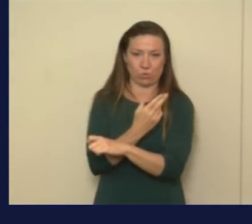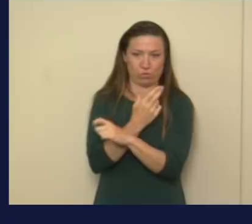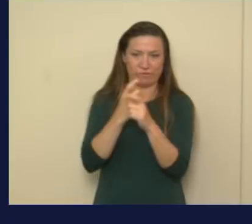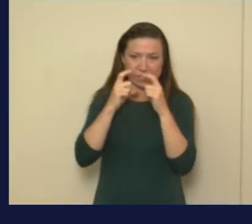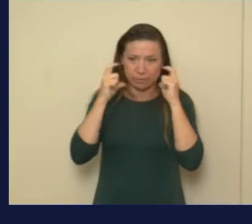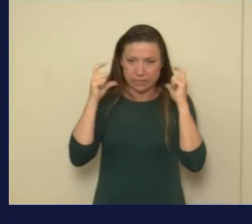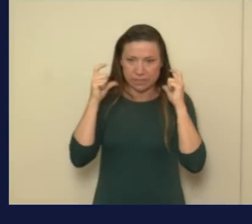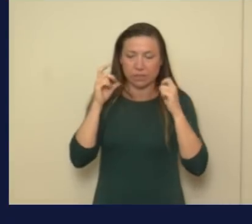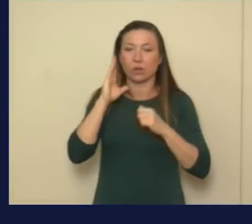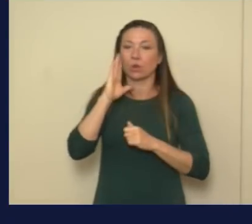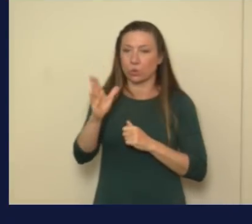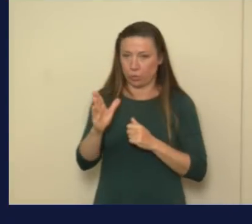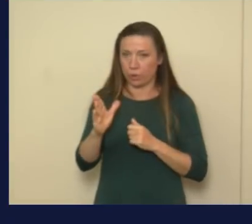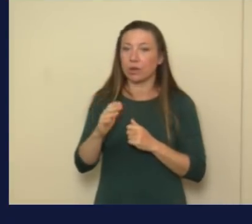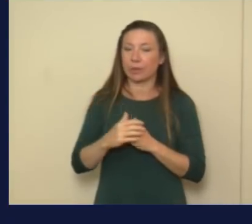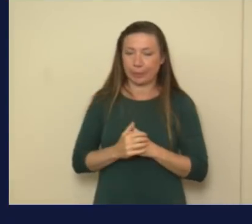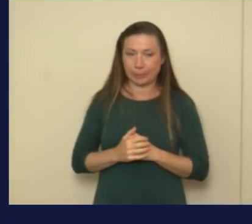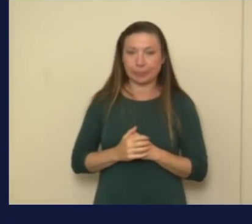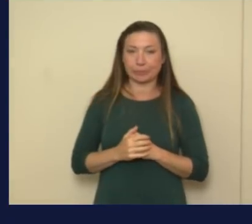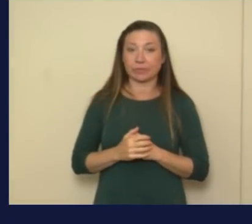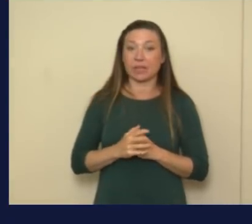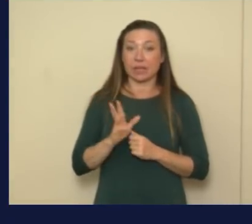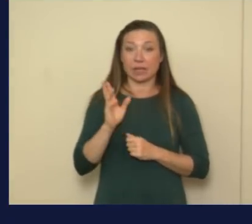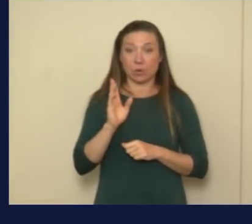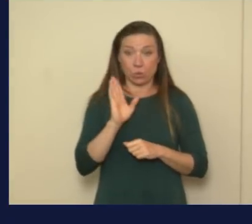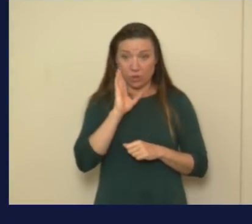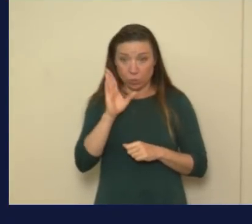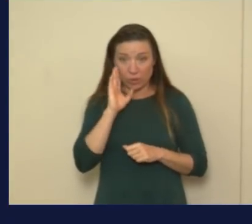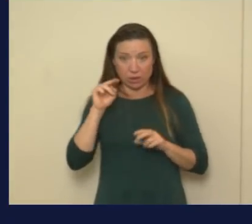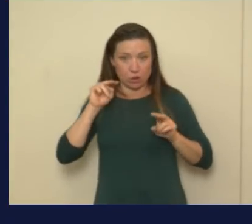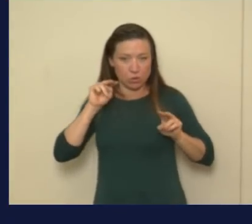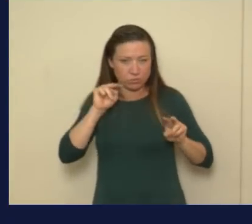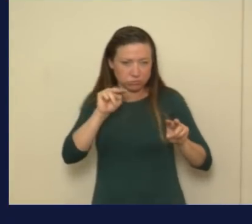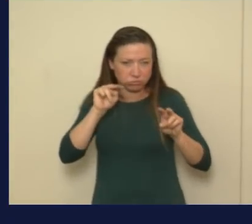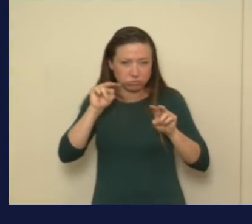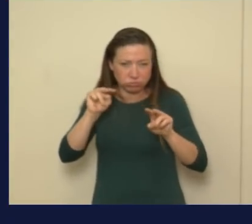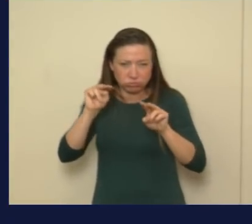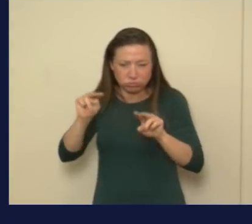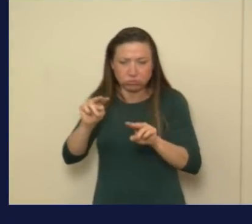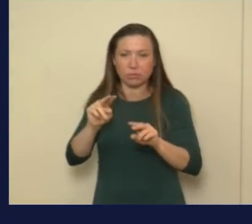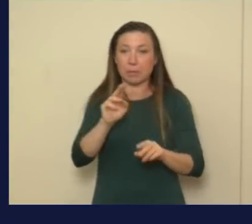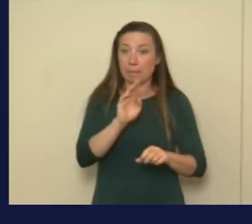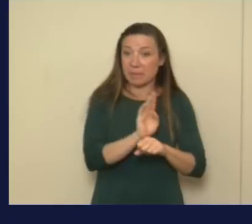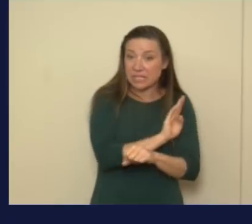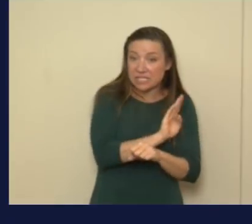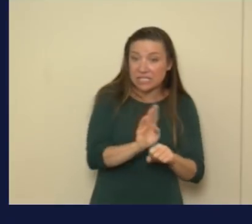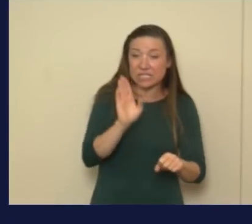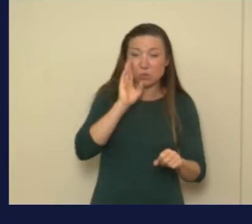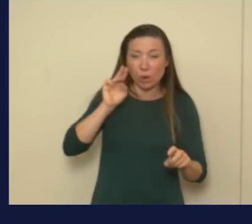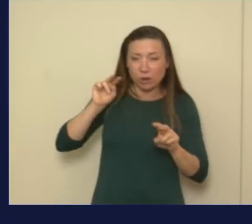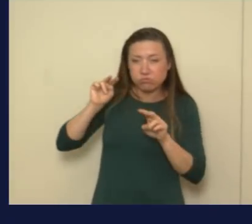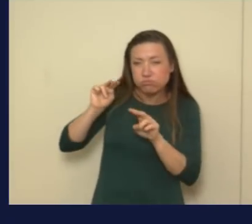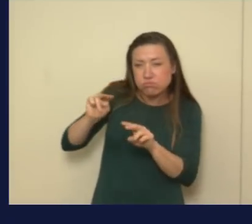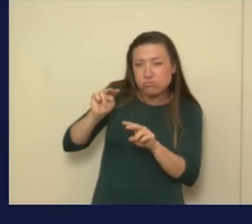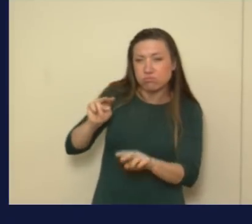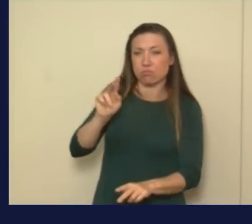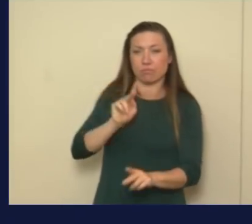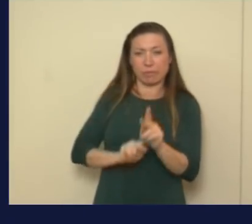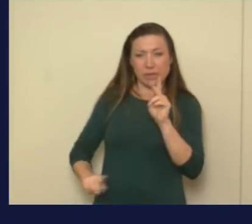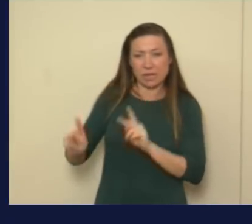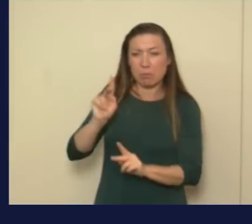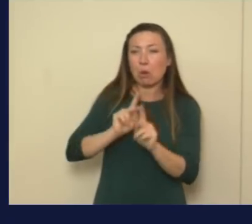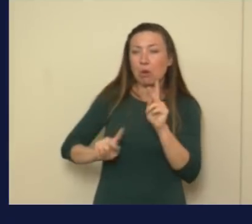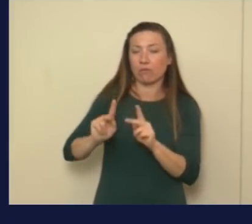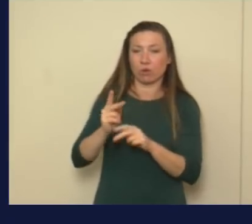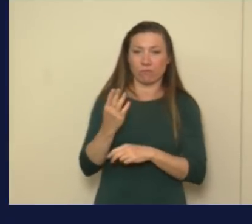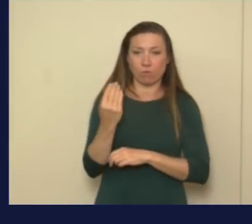individuals, that we're going to closely monitor for the next 14 days, So we'll be back to you before July 15th to